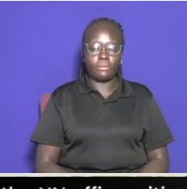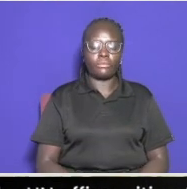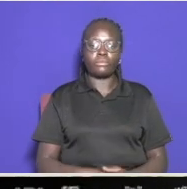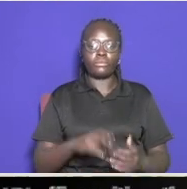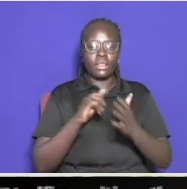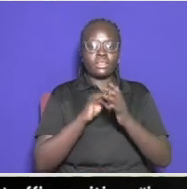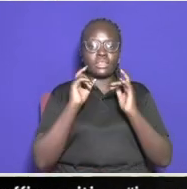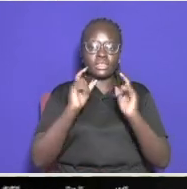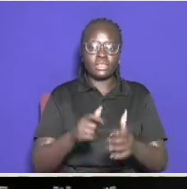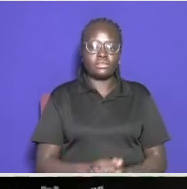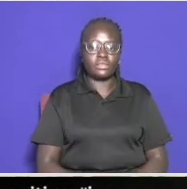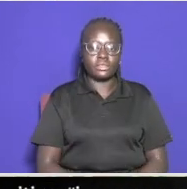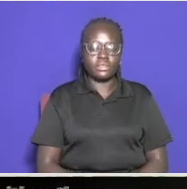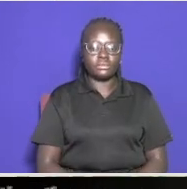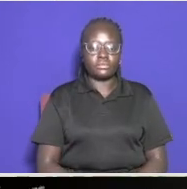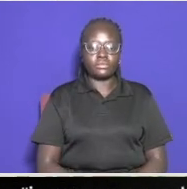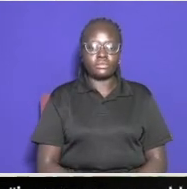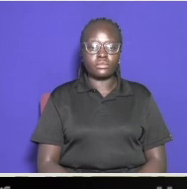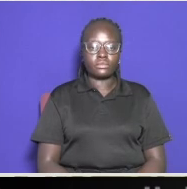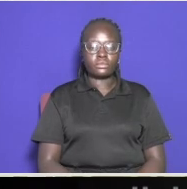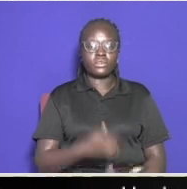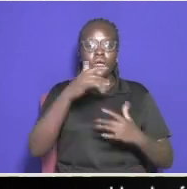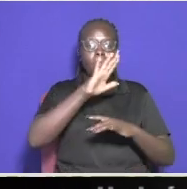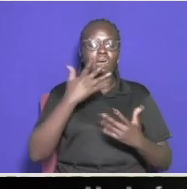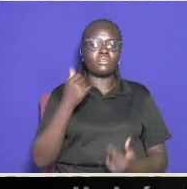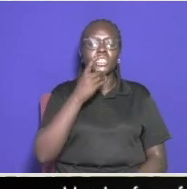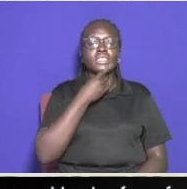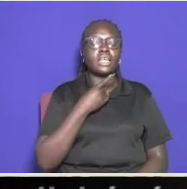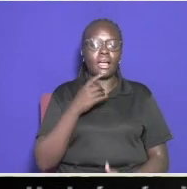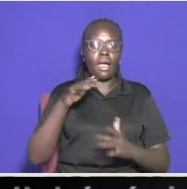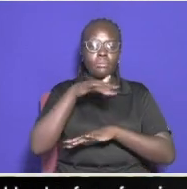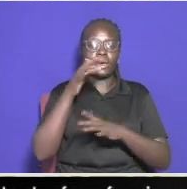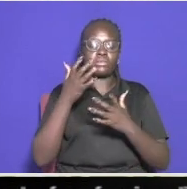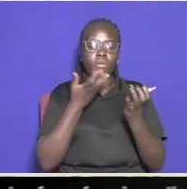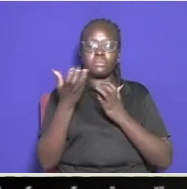she has, because for her, it's beyond just passion, it's just beyond business.